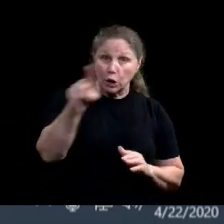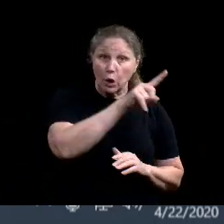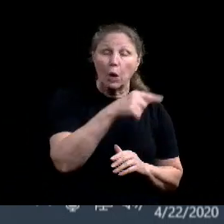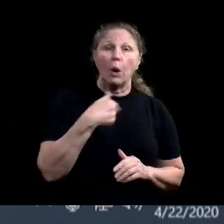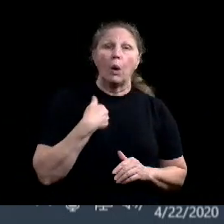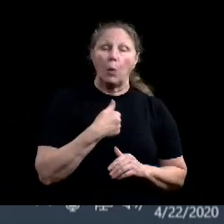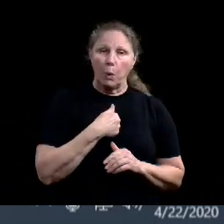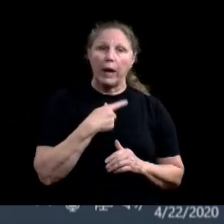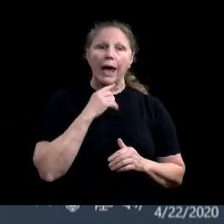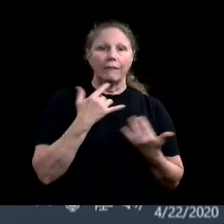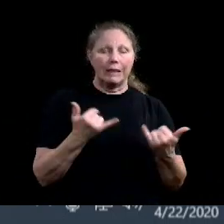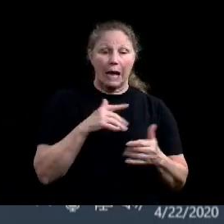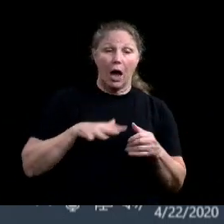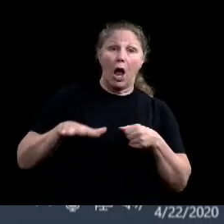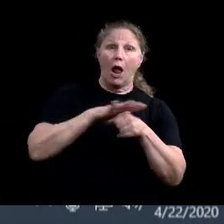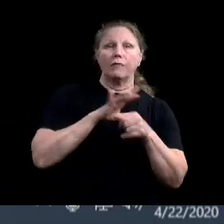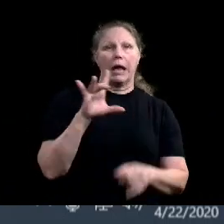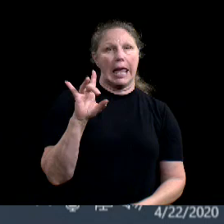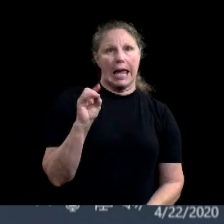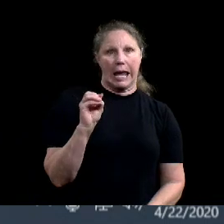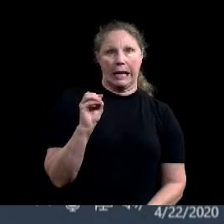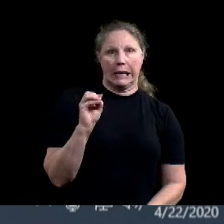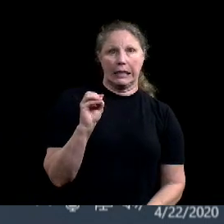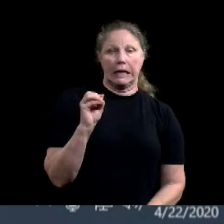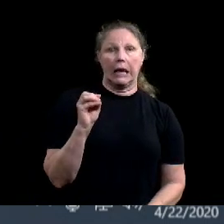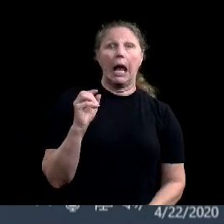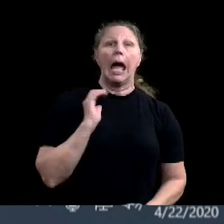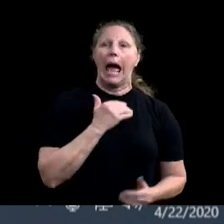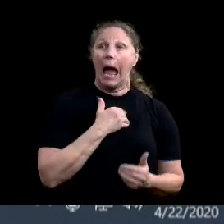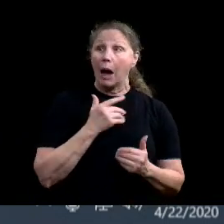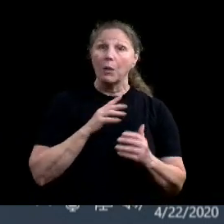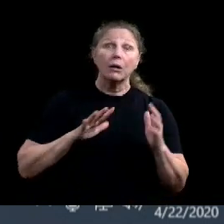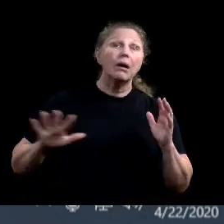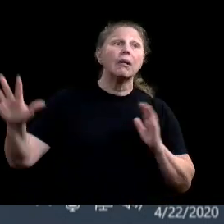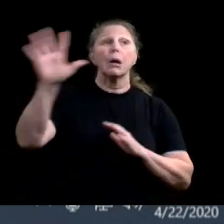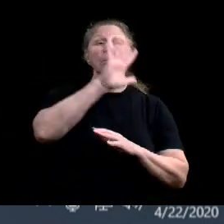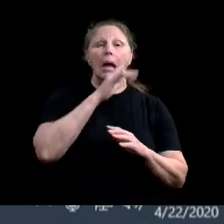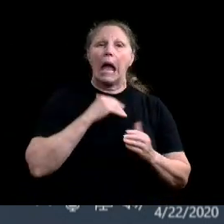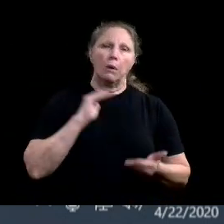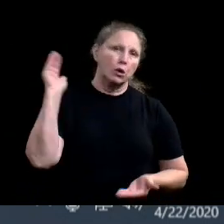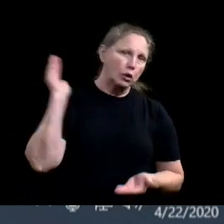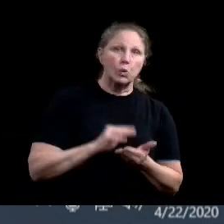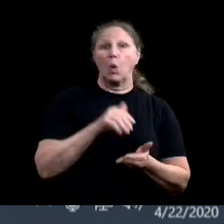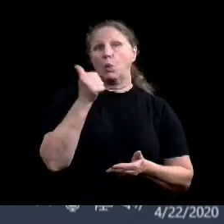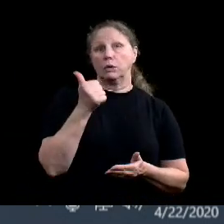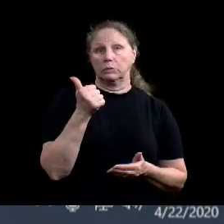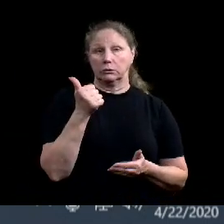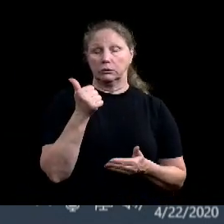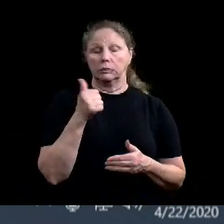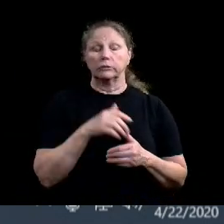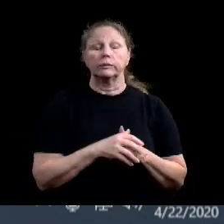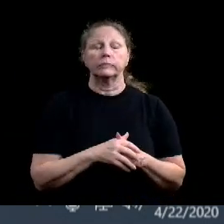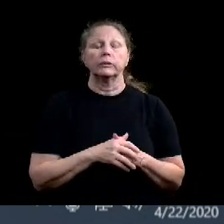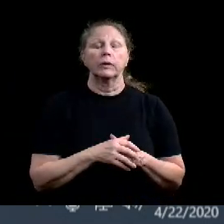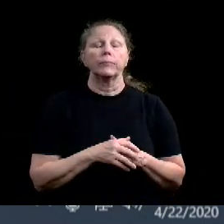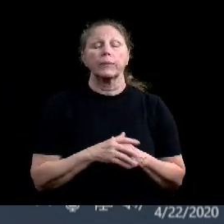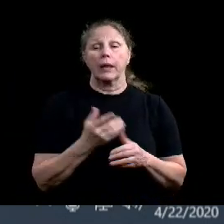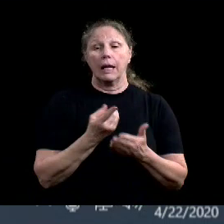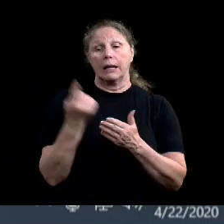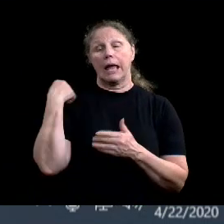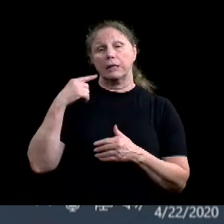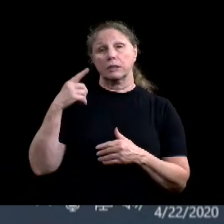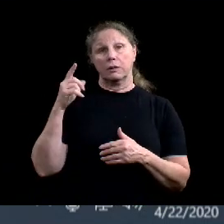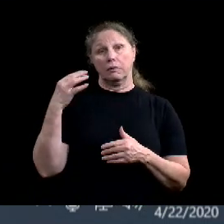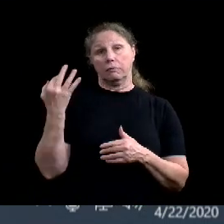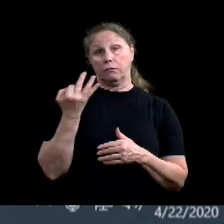one of the lowest per capita rates in the state. Now, the governor announced last Friday that he will open all non-essential retail businesses for curbside